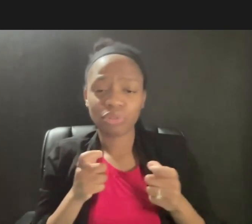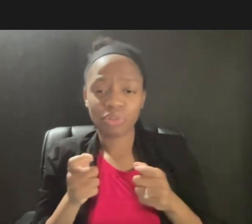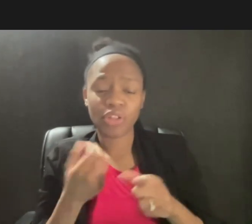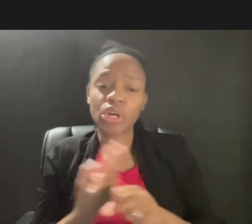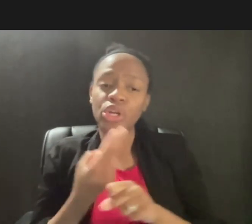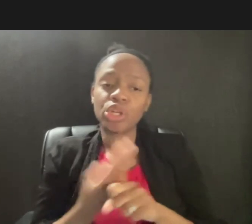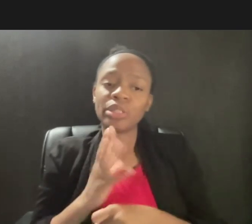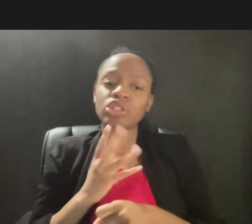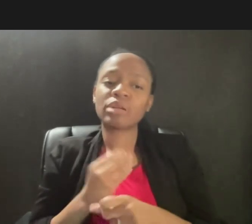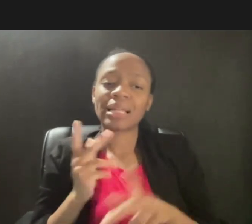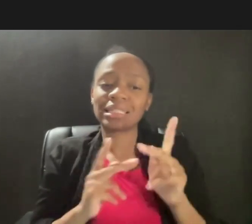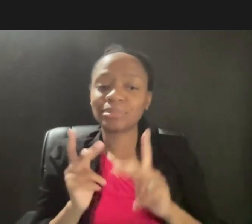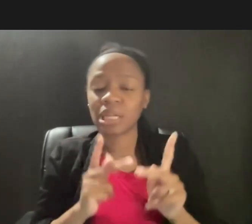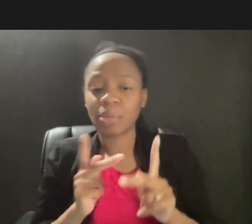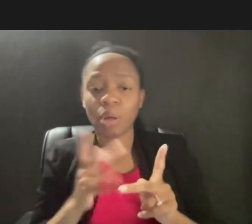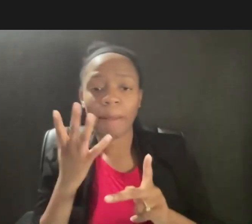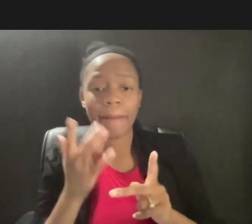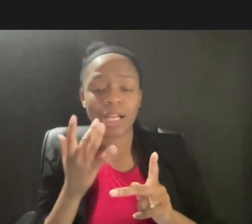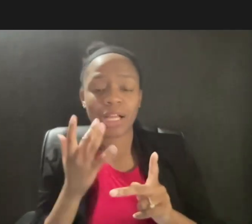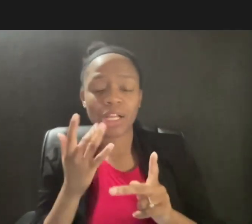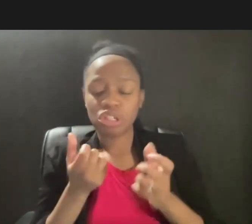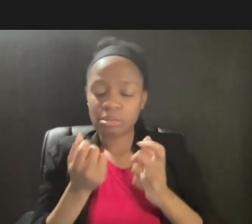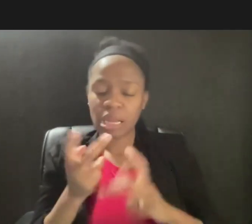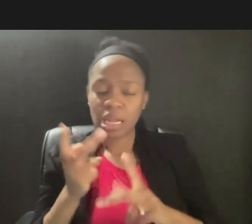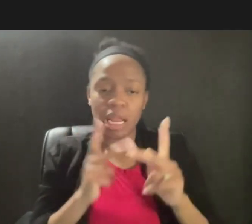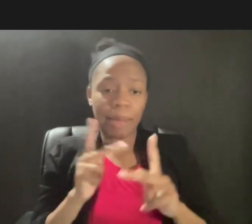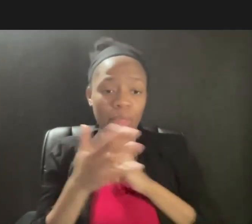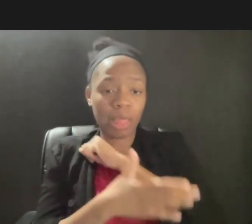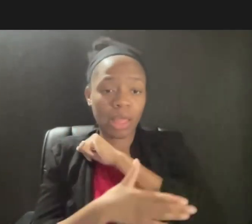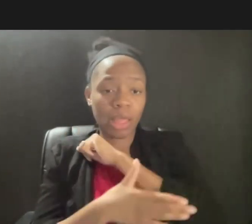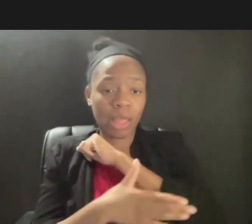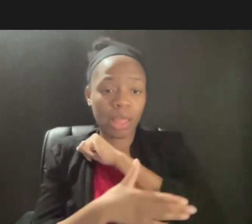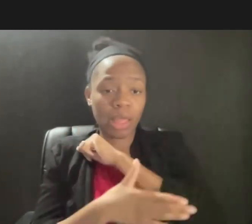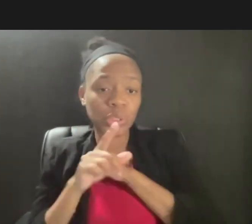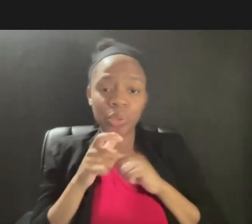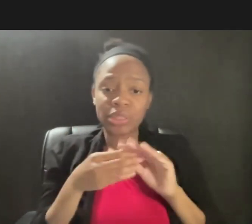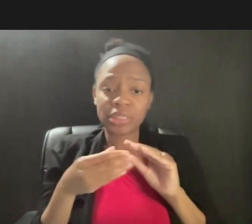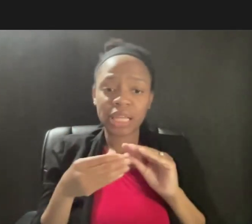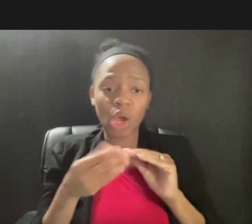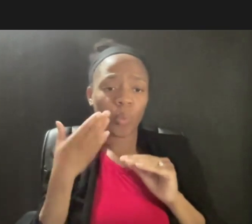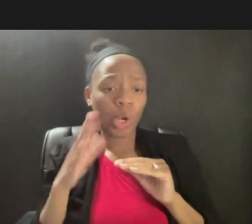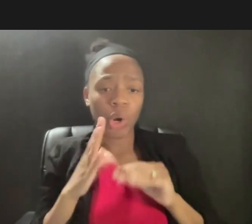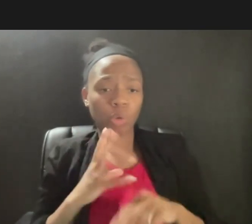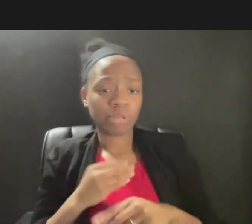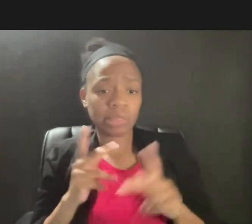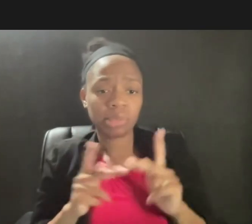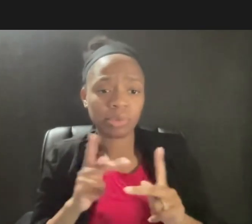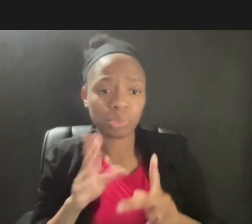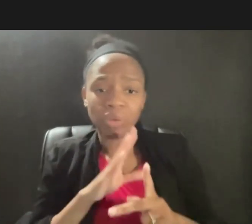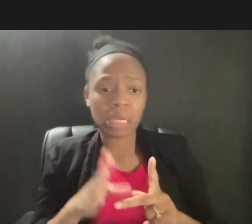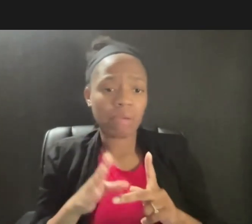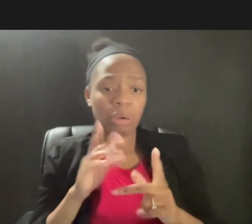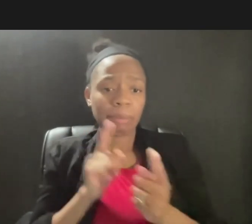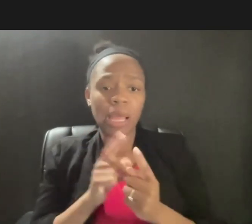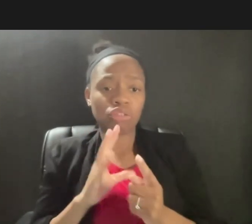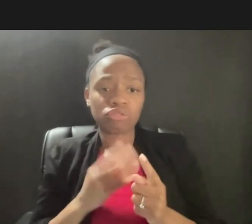trans people because there's so many folks in the country who say we don't know trans people. We've never met trans people.